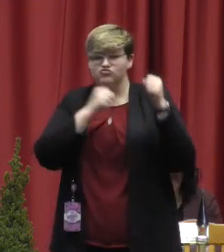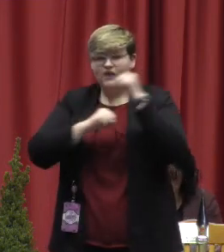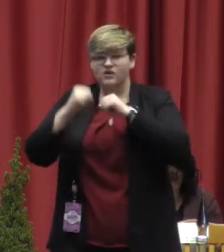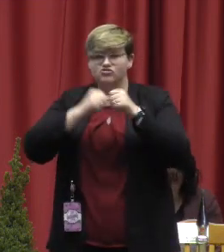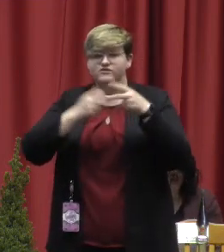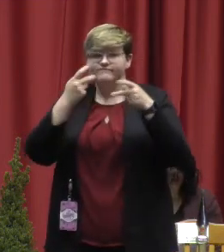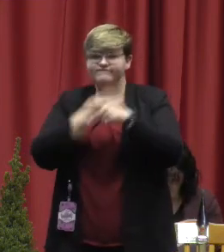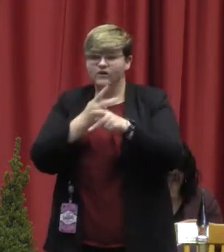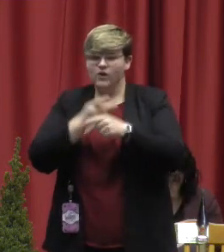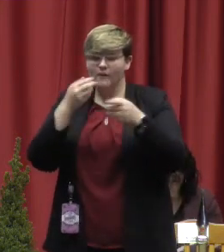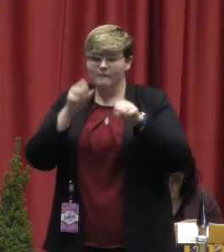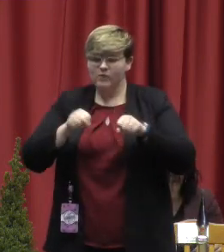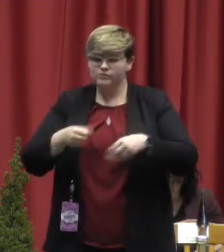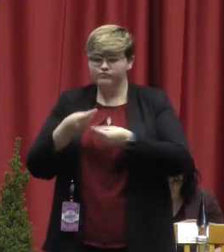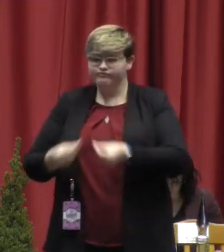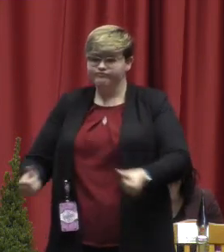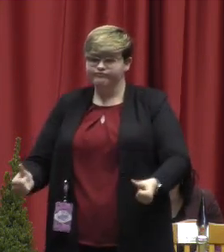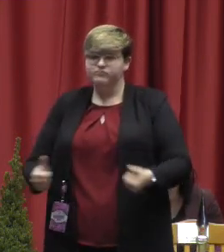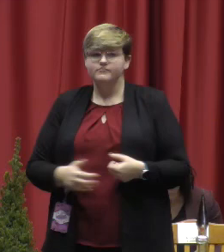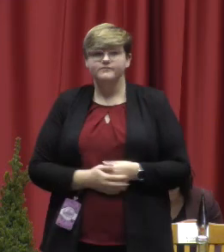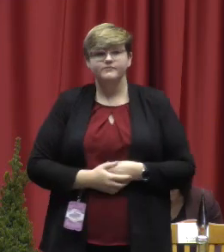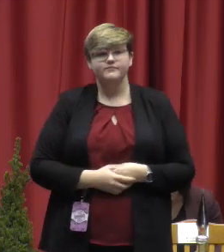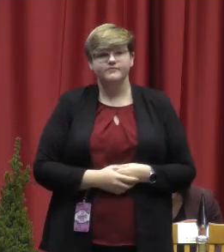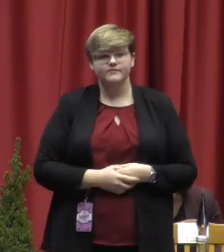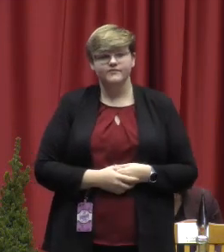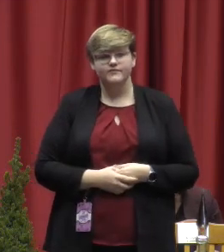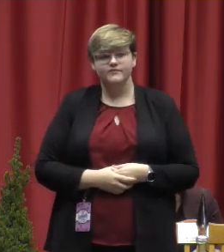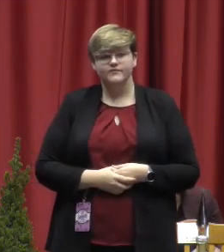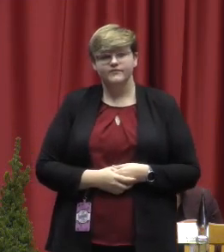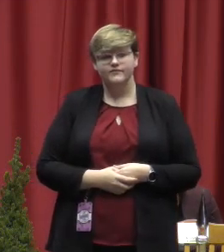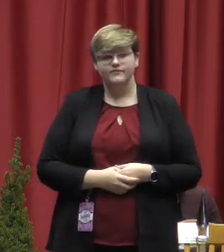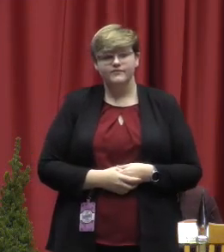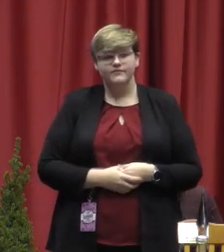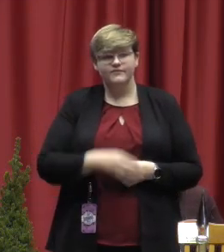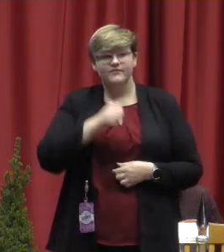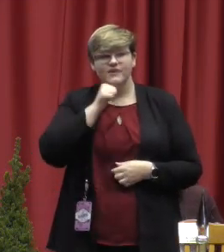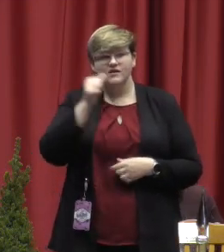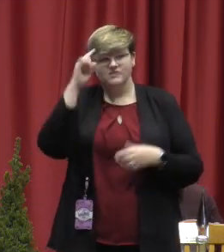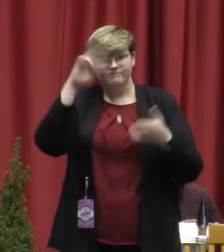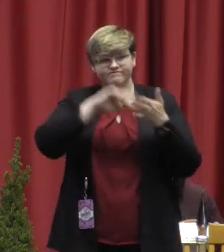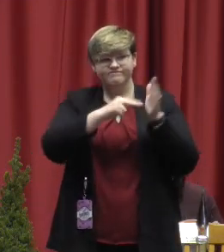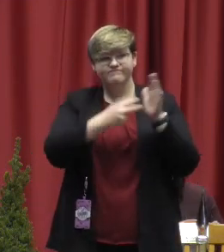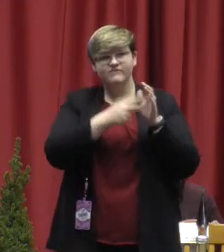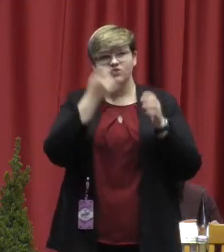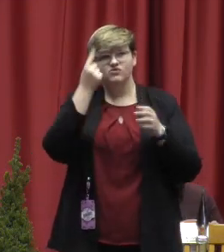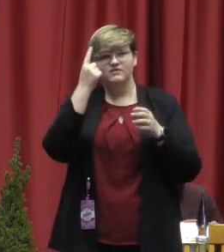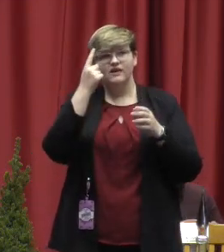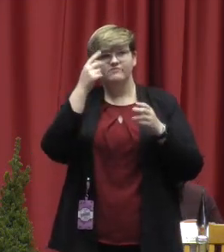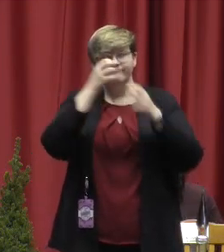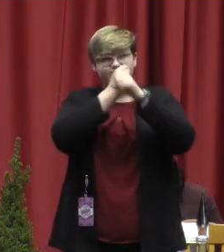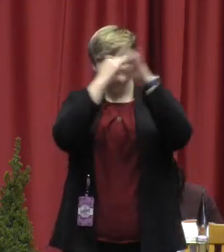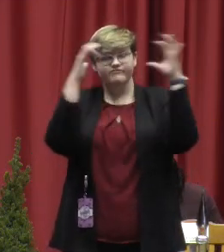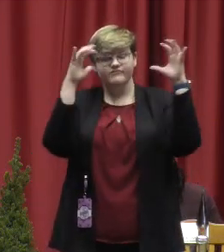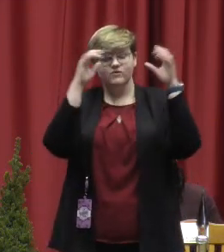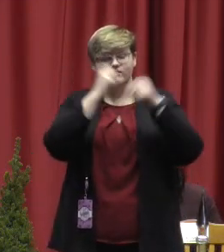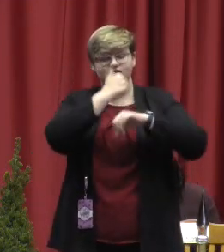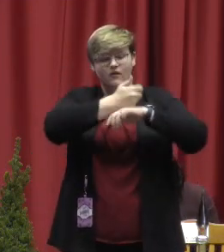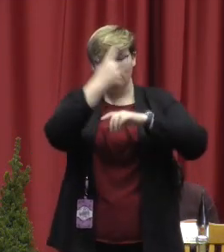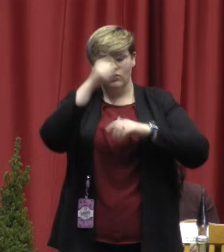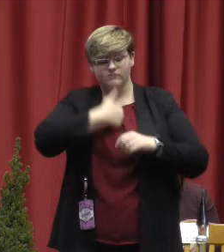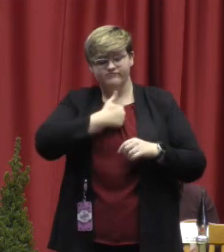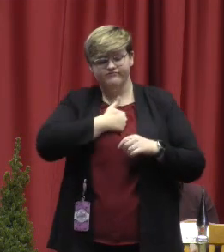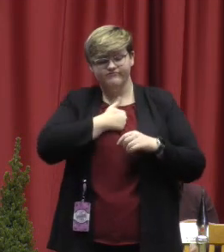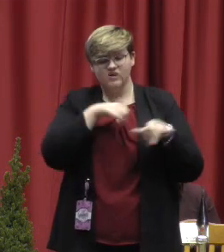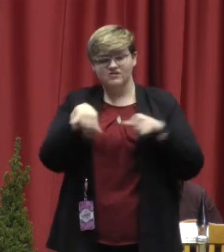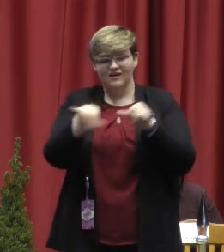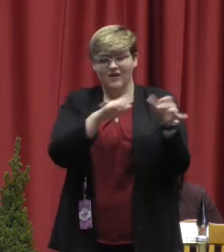overcome. It is not meant for everyone to understand the visions we have set for ourselves. There's a common